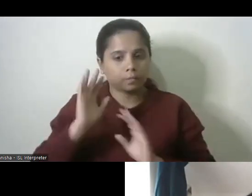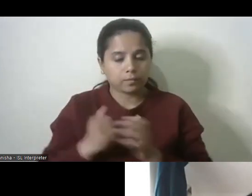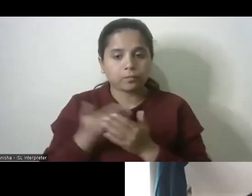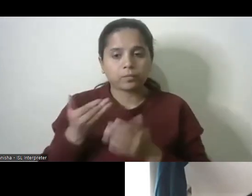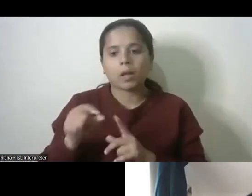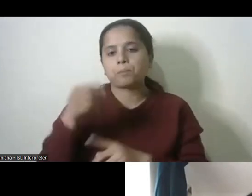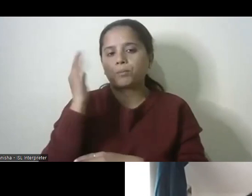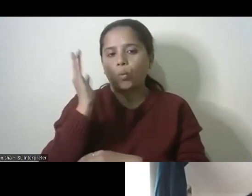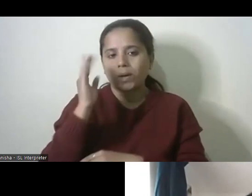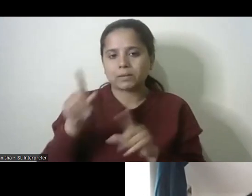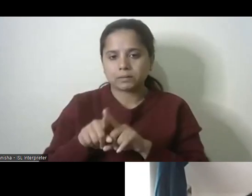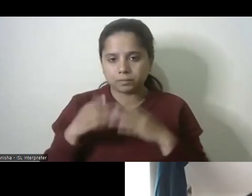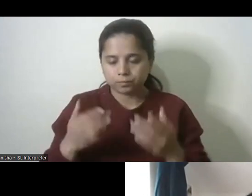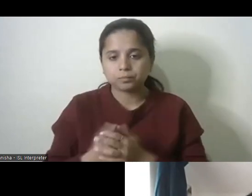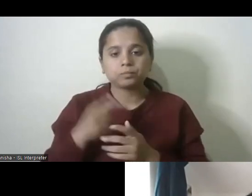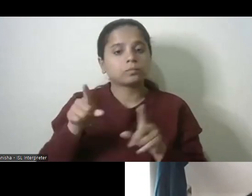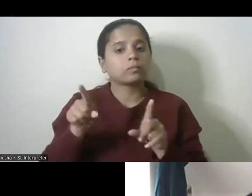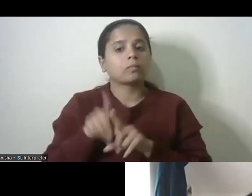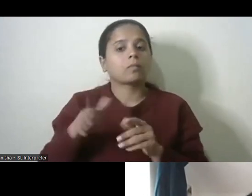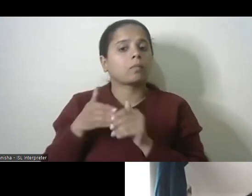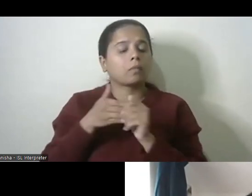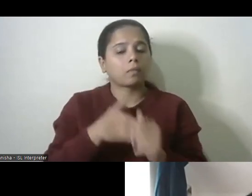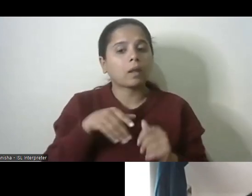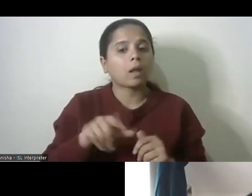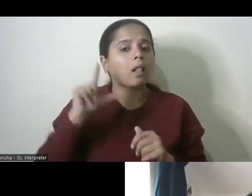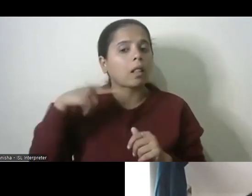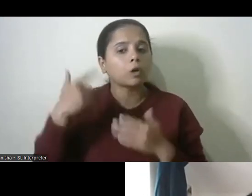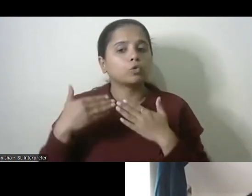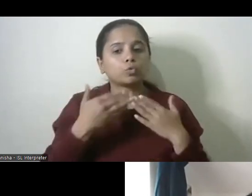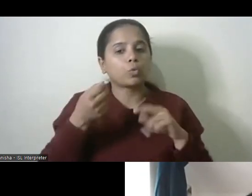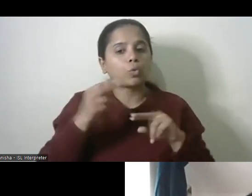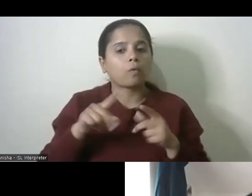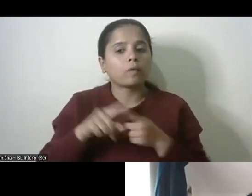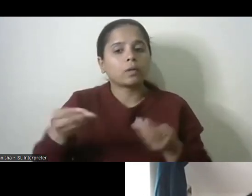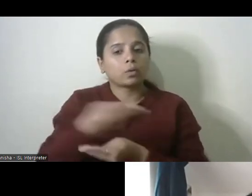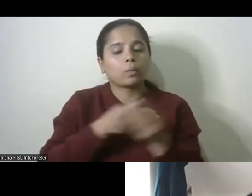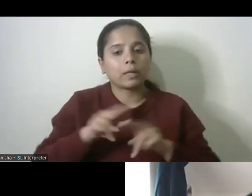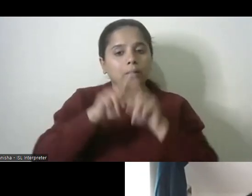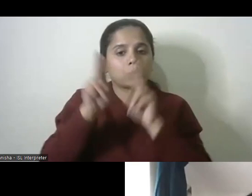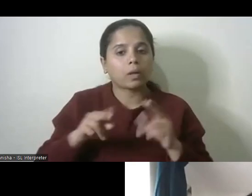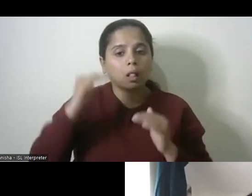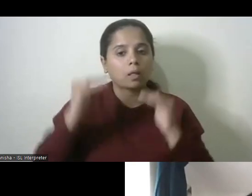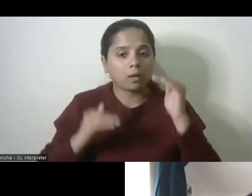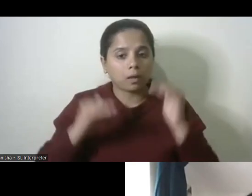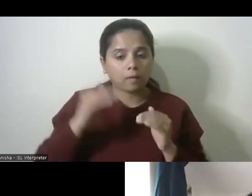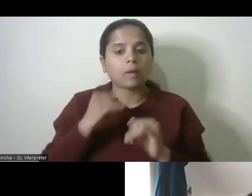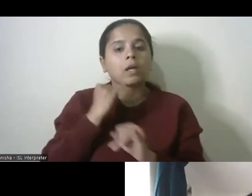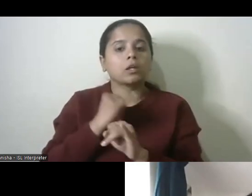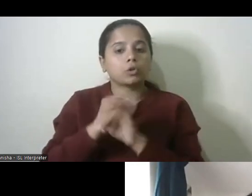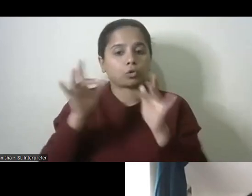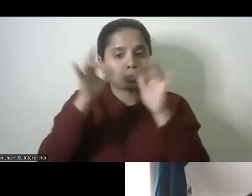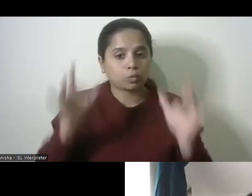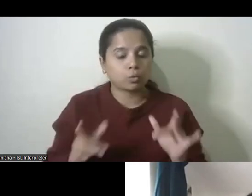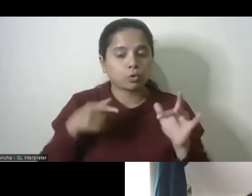professor. She also leads the London School of Economics International Inequalities Institute, Global